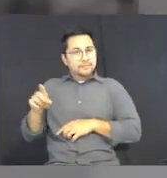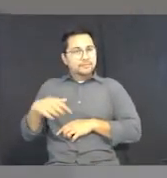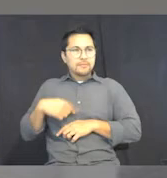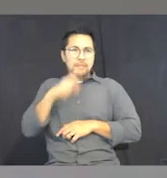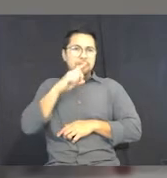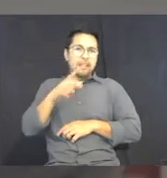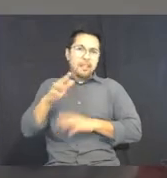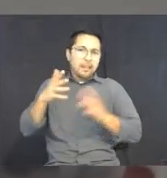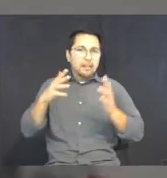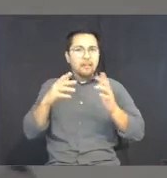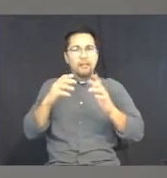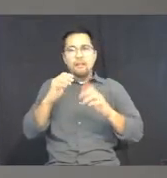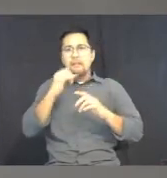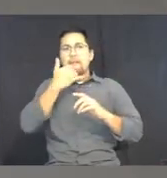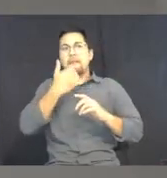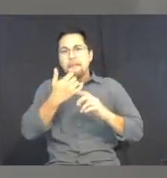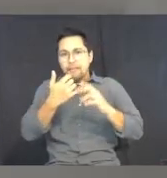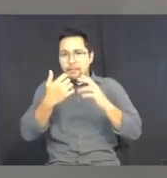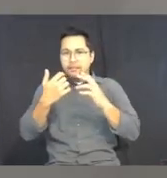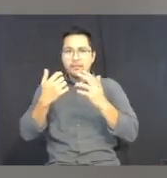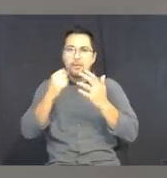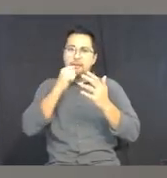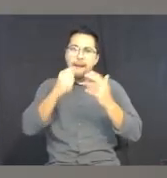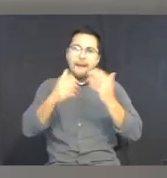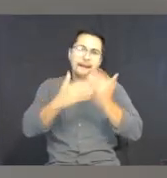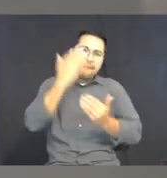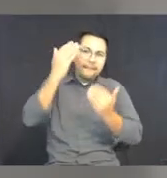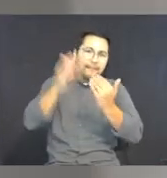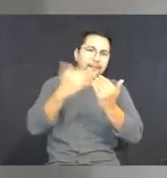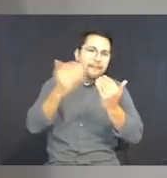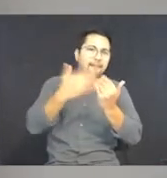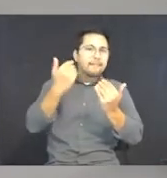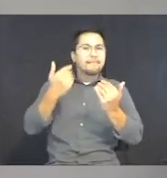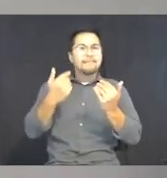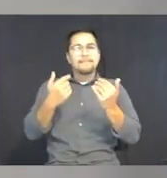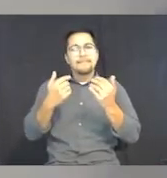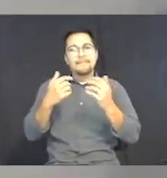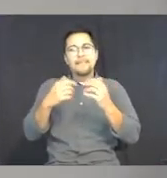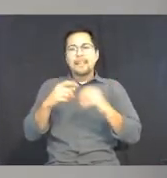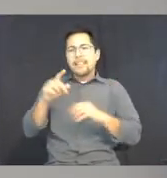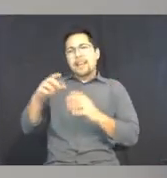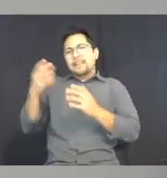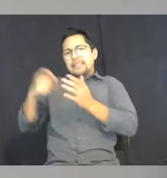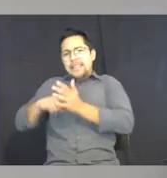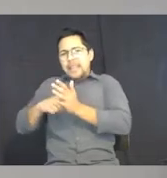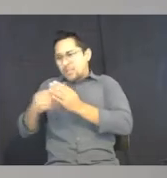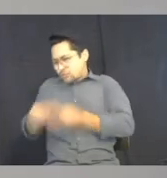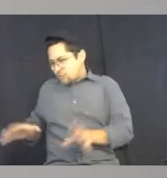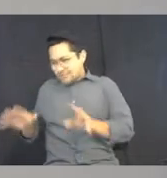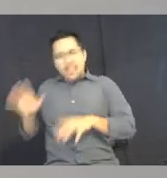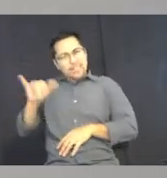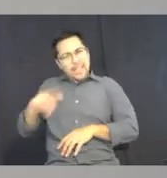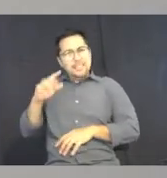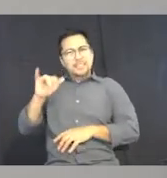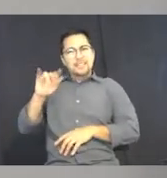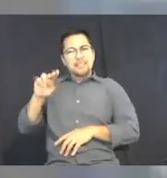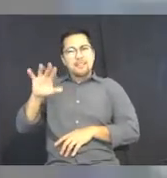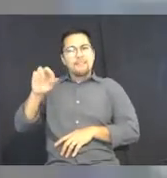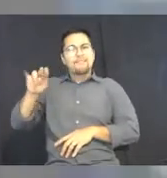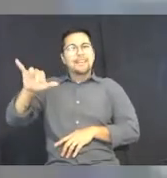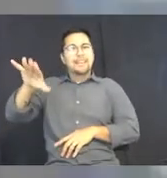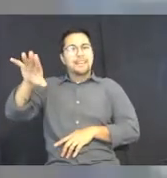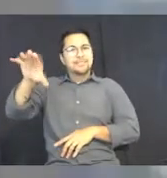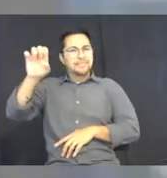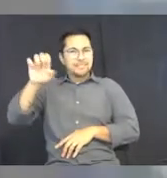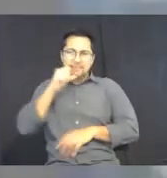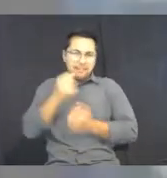safety concern. So we wanted to ensure that when Steve was cooking, that we reduce the amount of risk to him. When you